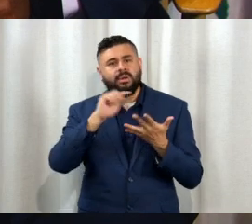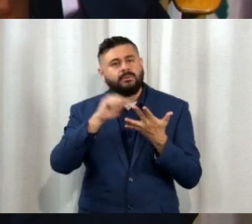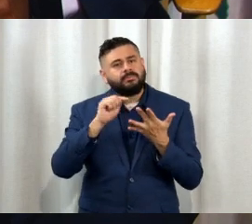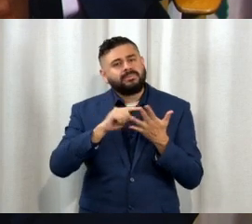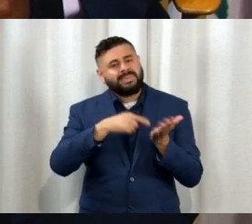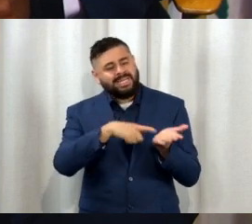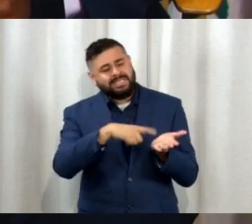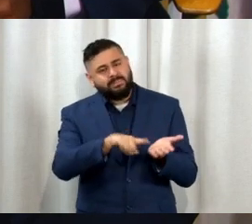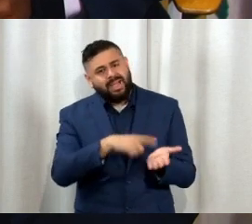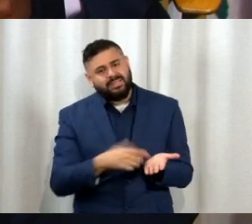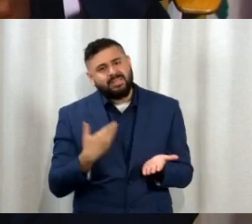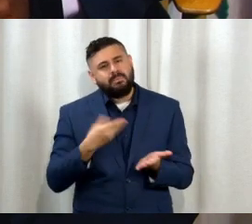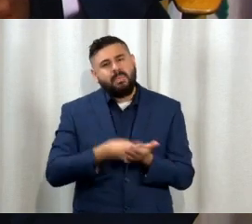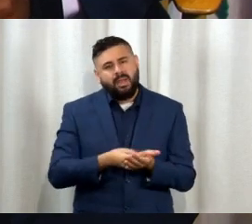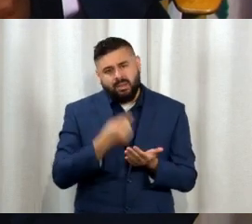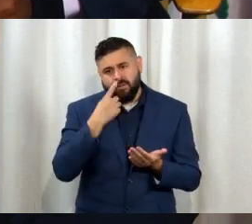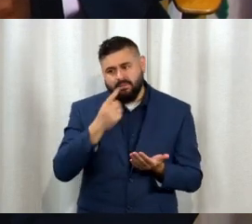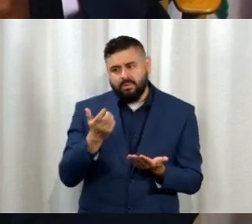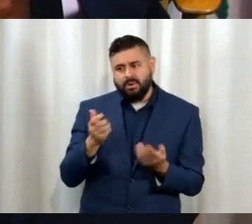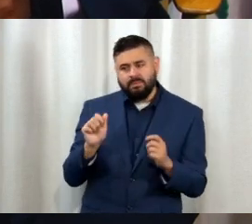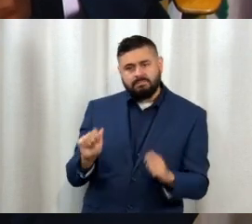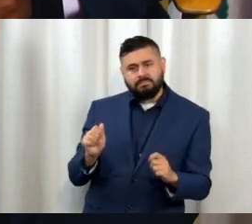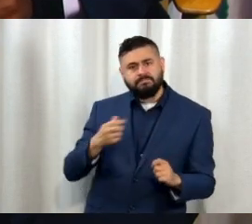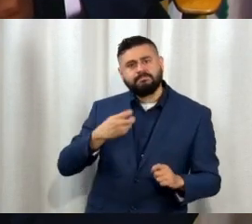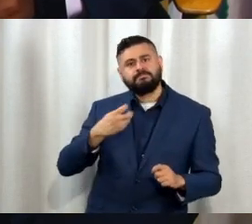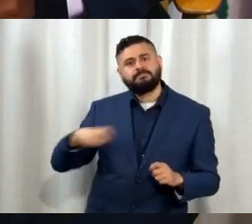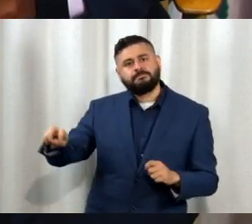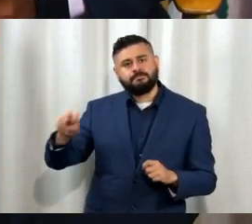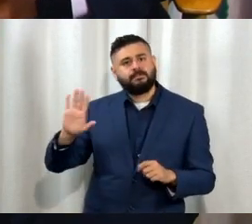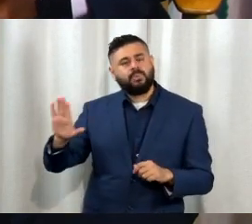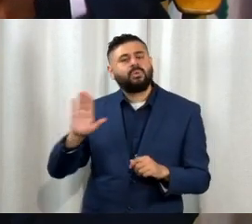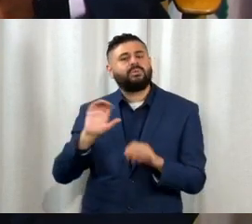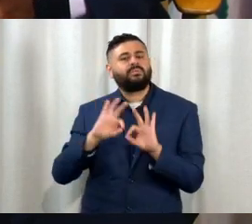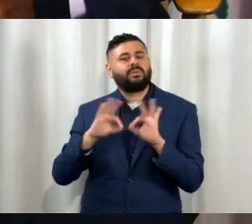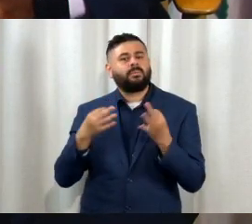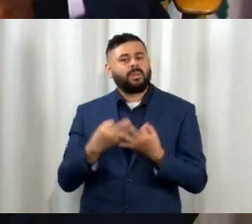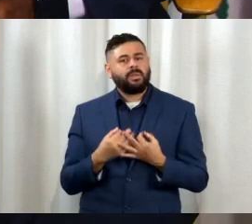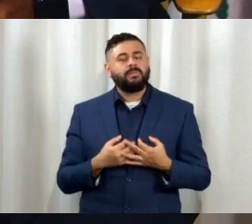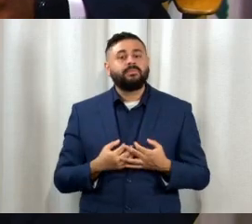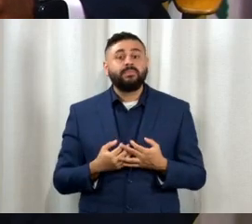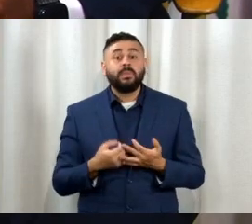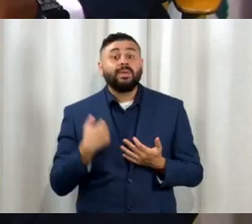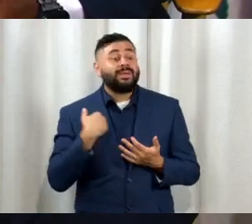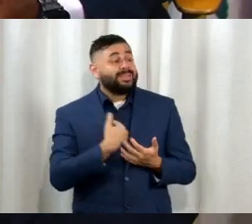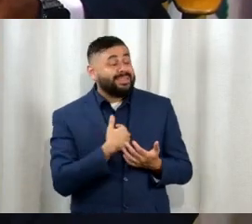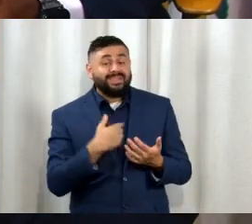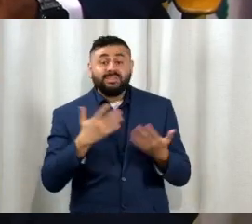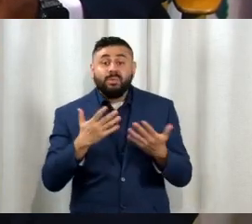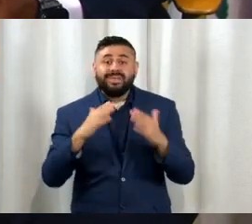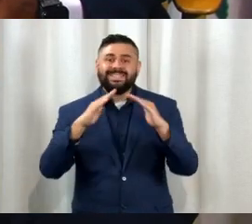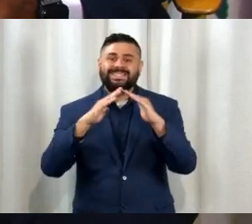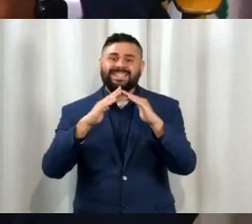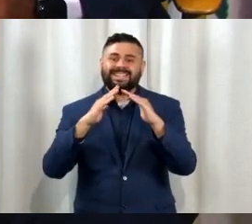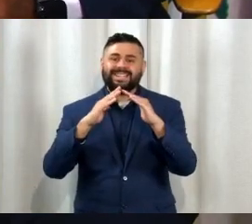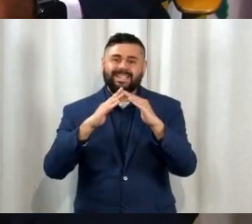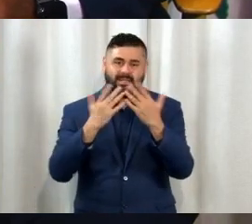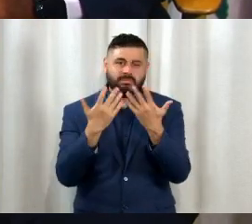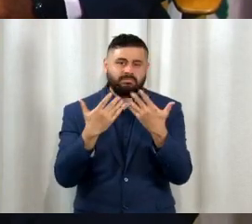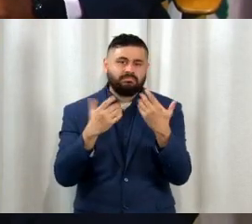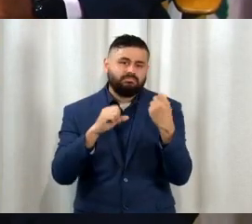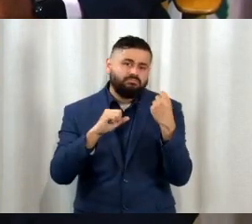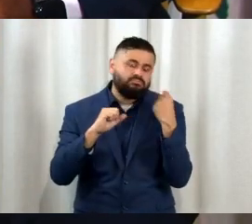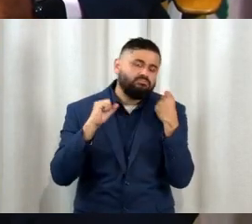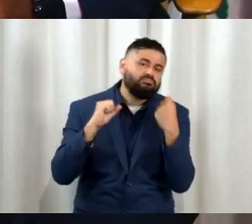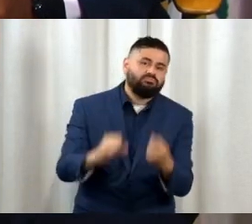make sure they have someone to take care of them when they get there. This is a citywide effort, and we have a great interdepartmental team there that brings